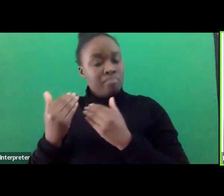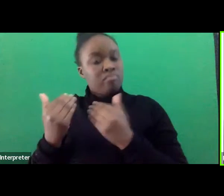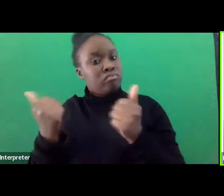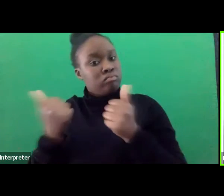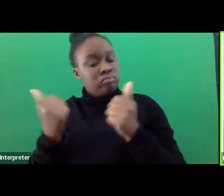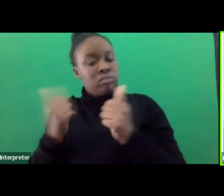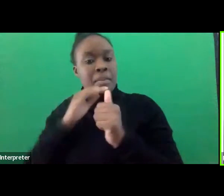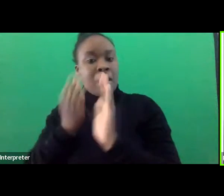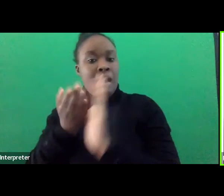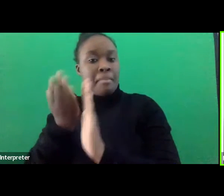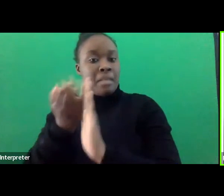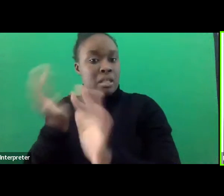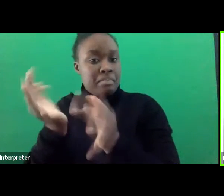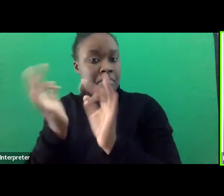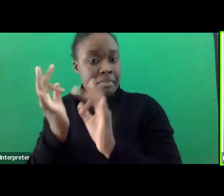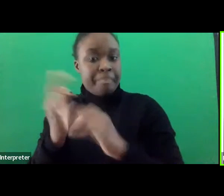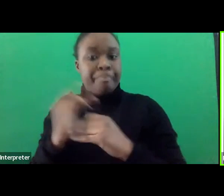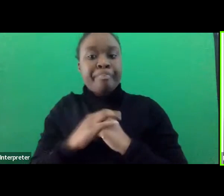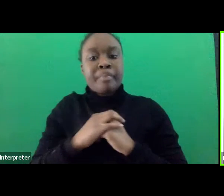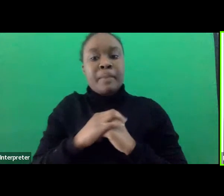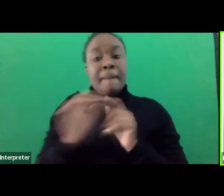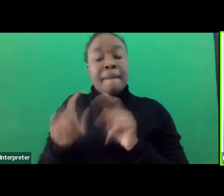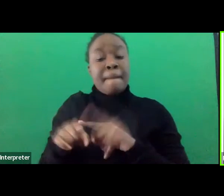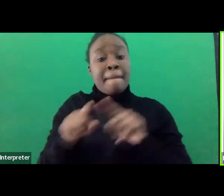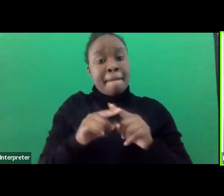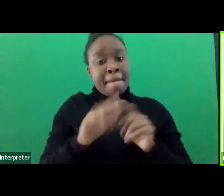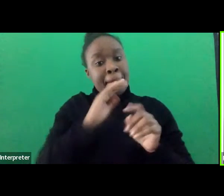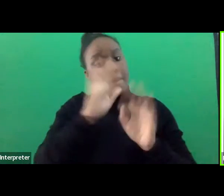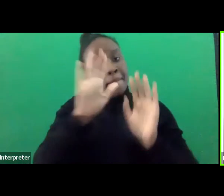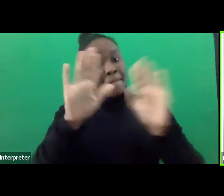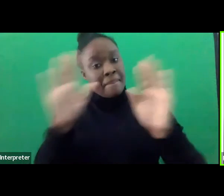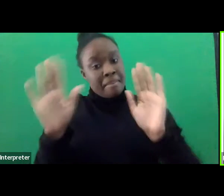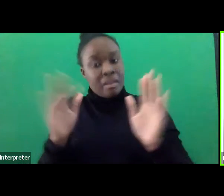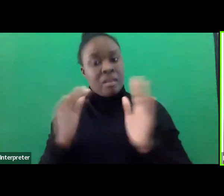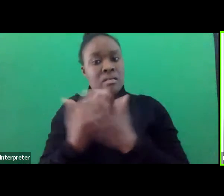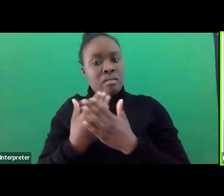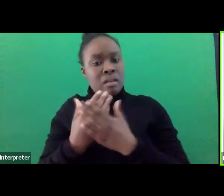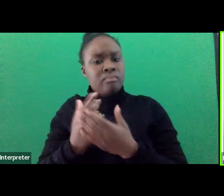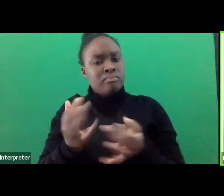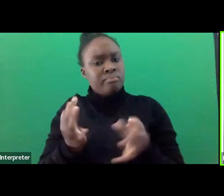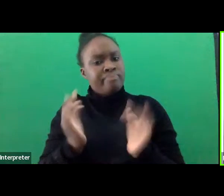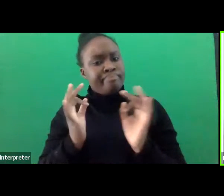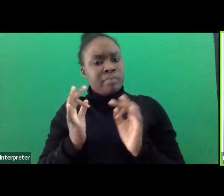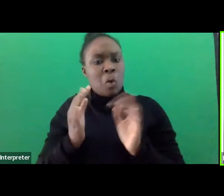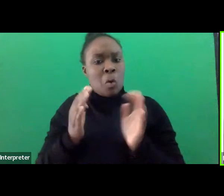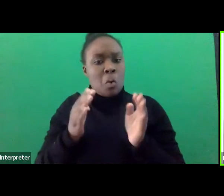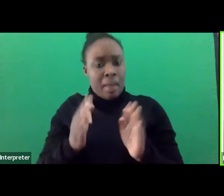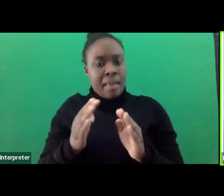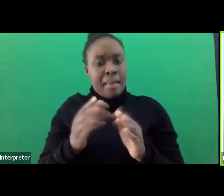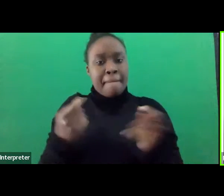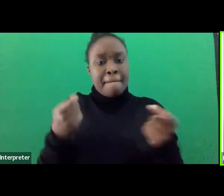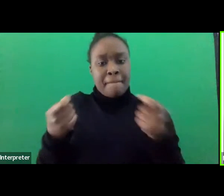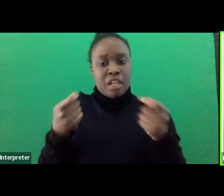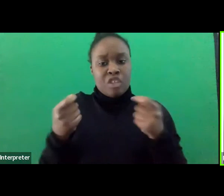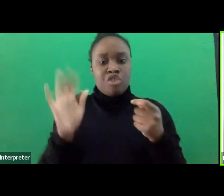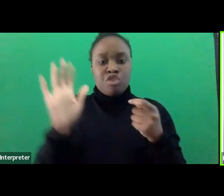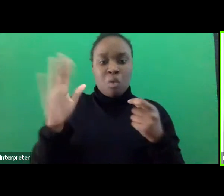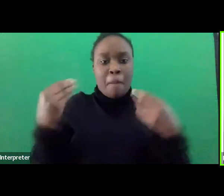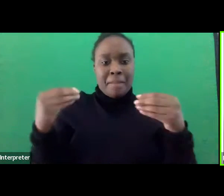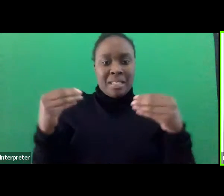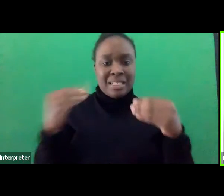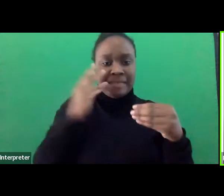accurate, whilst it affords you a more efficient and cost-effective way to manage your own business